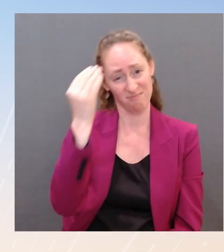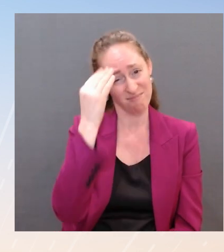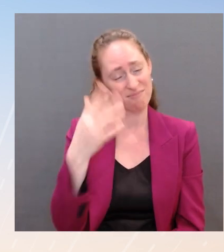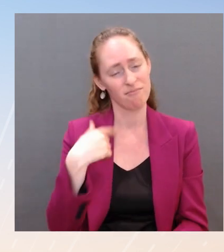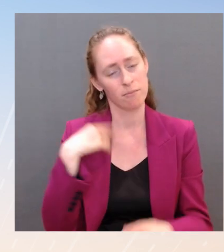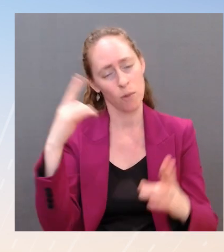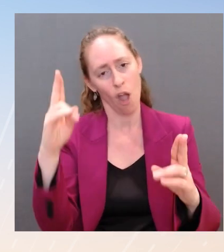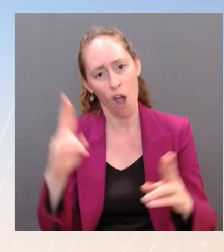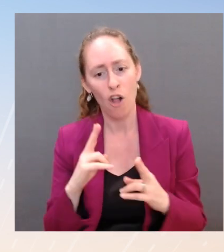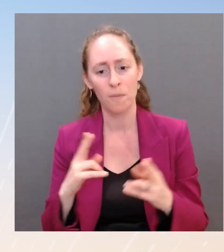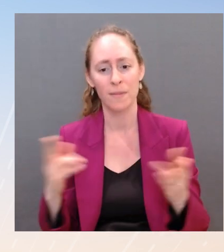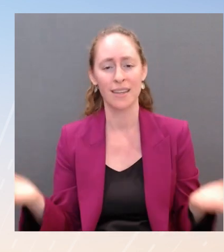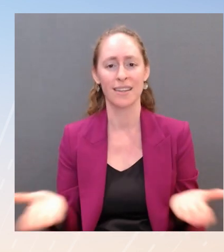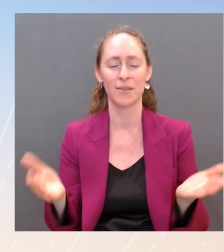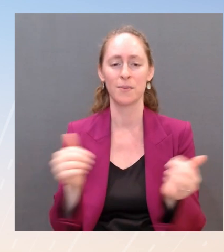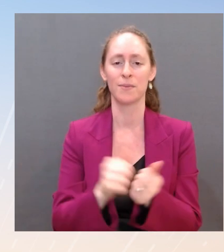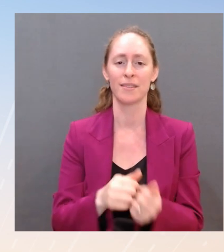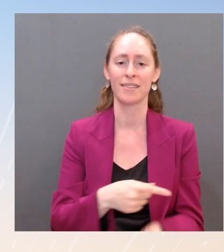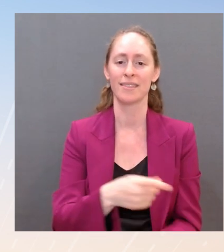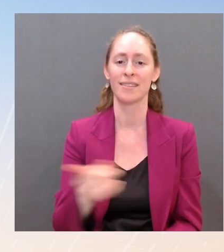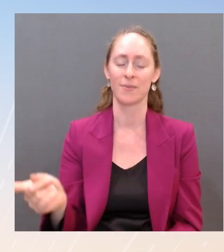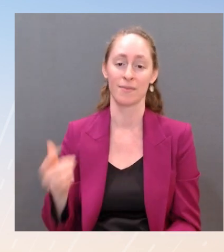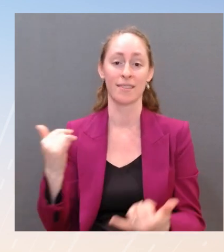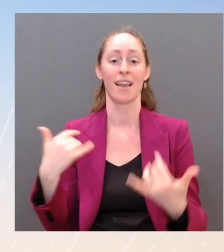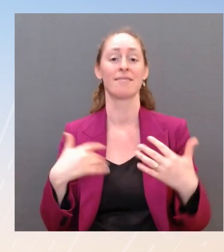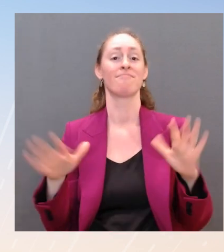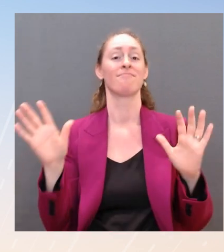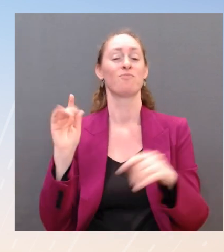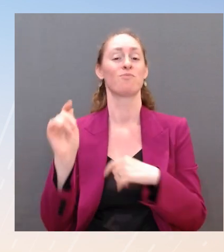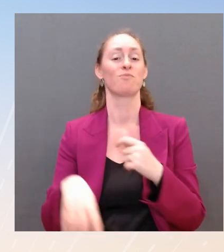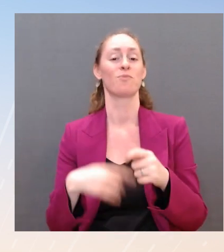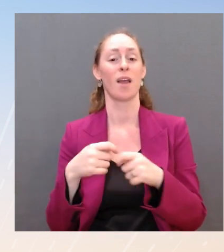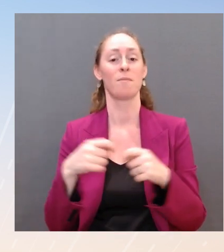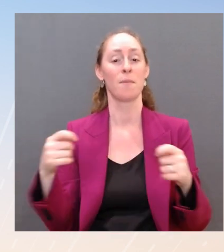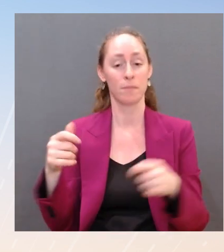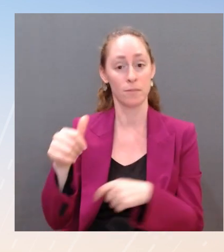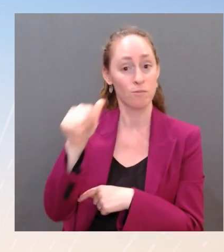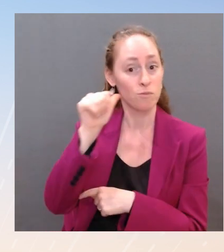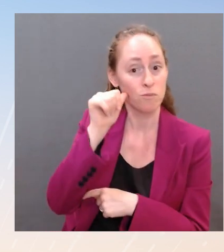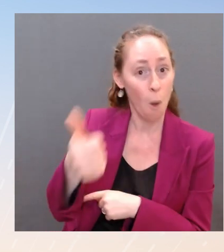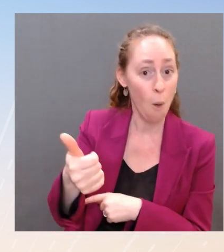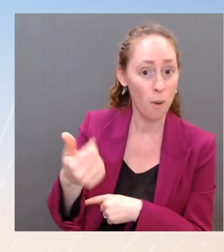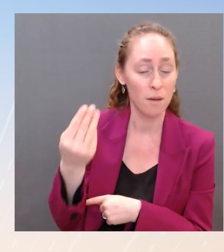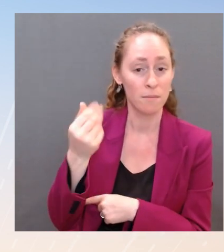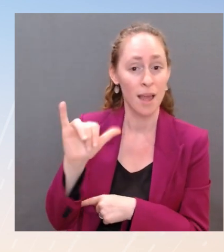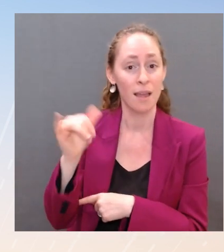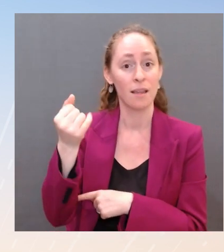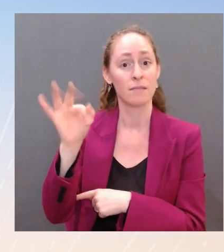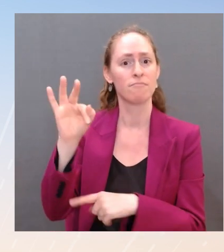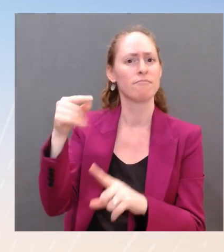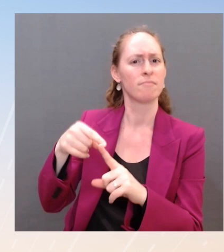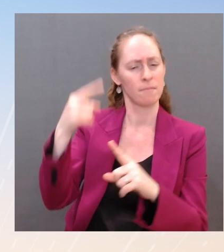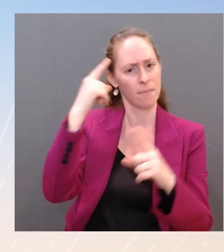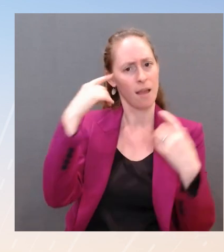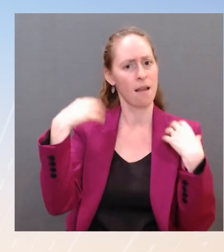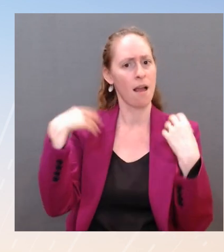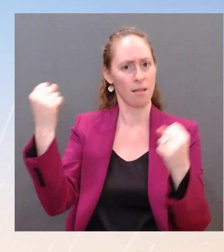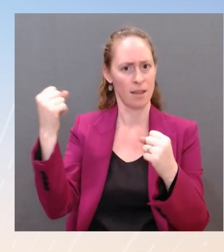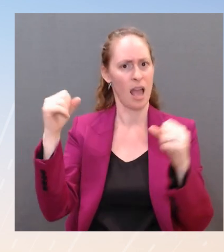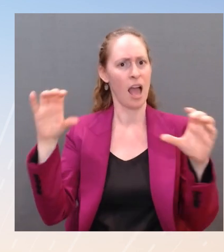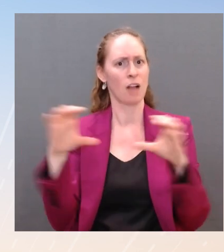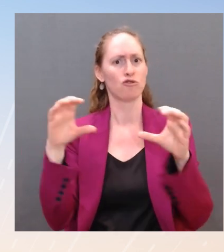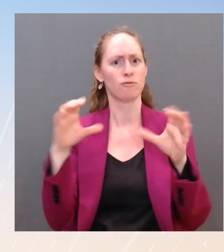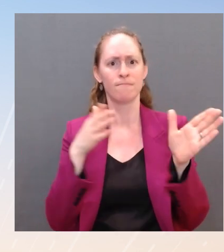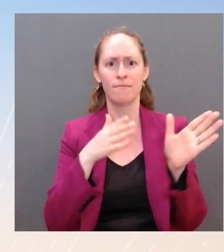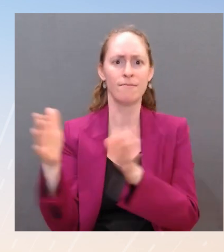we close, please remember that tomorrow, May 19th, is Mental Health Action Day, a day dedicated to driving our culture